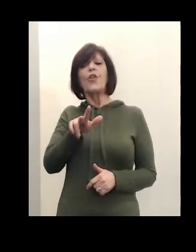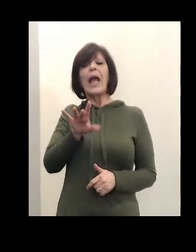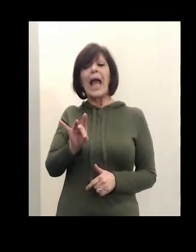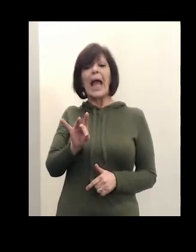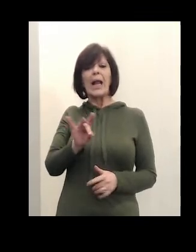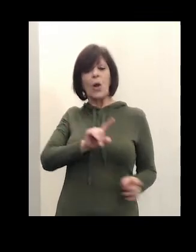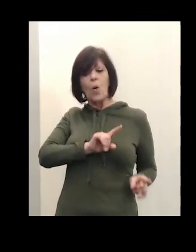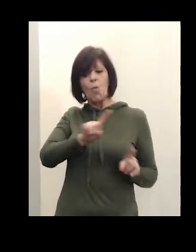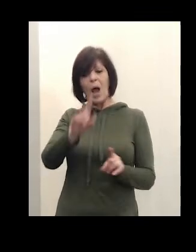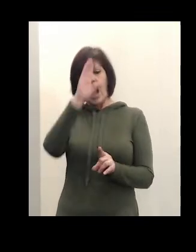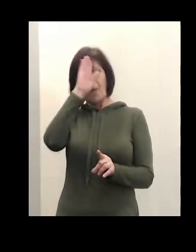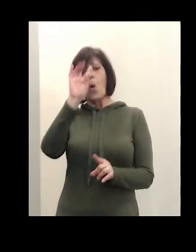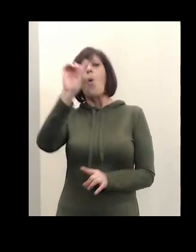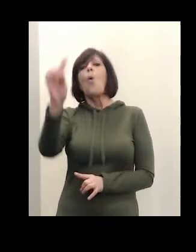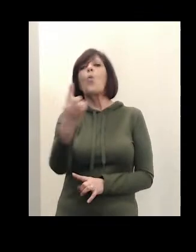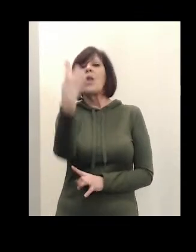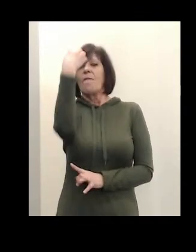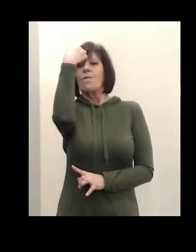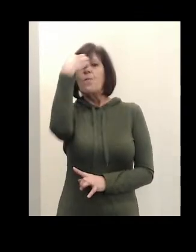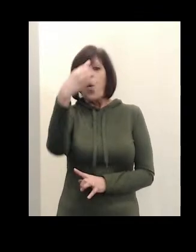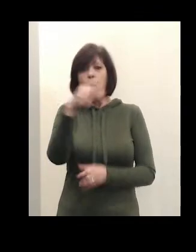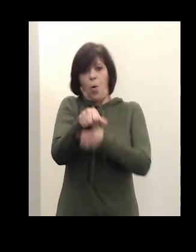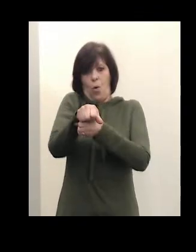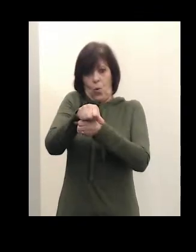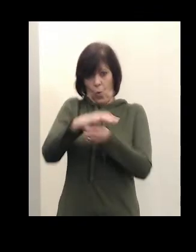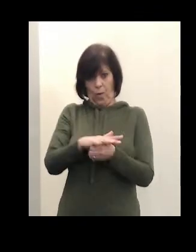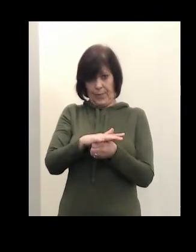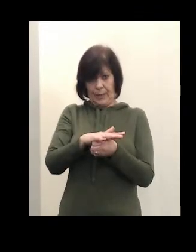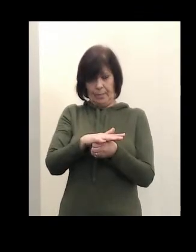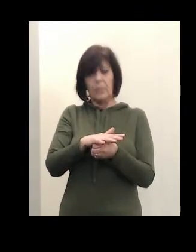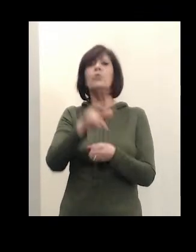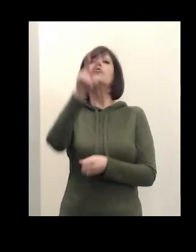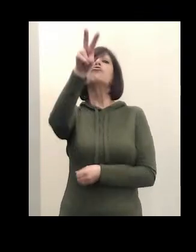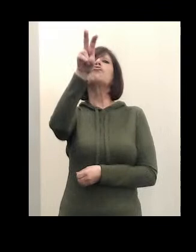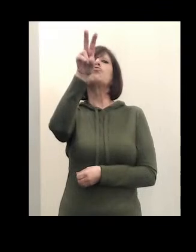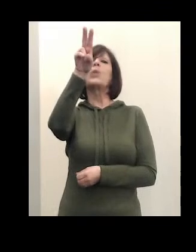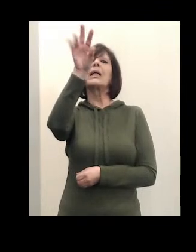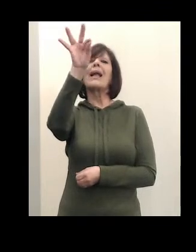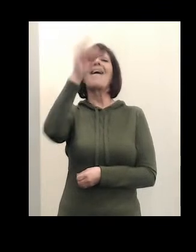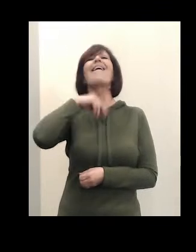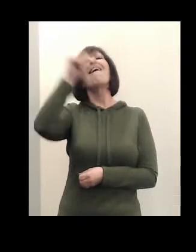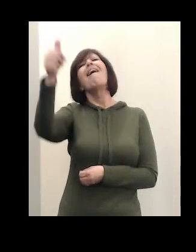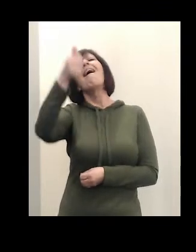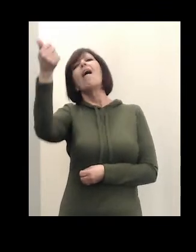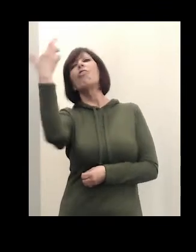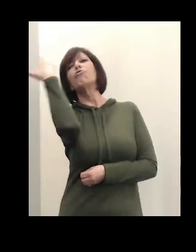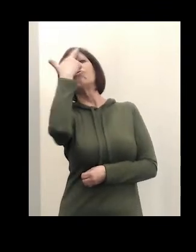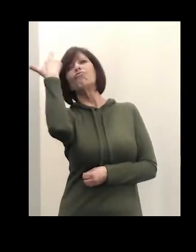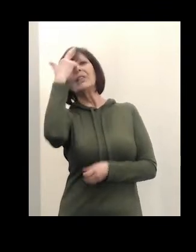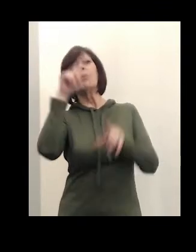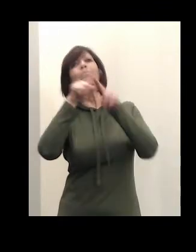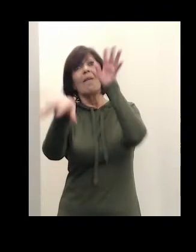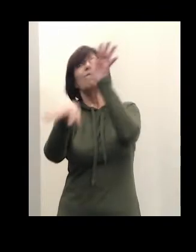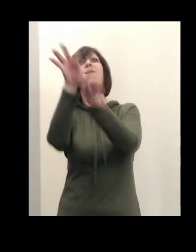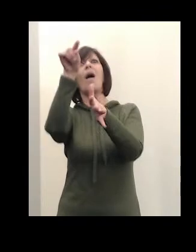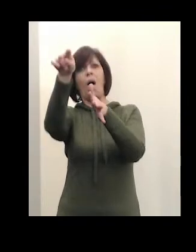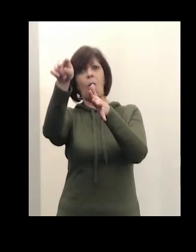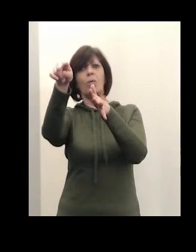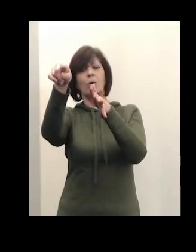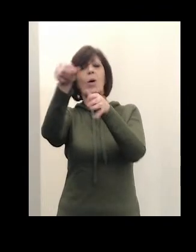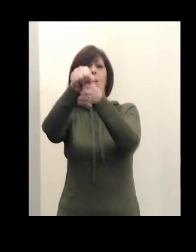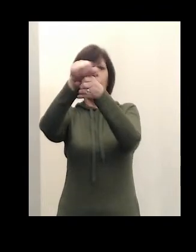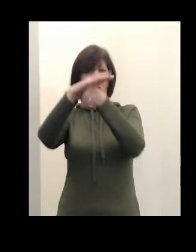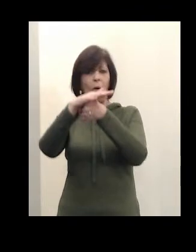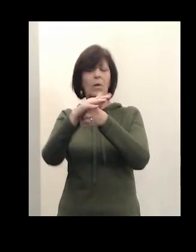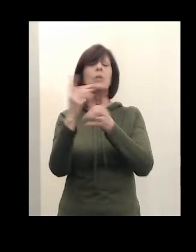admitted for COVID, with COVID, and 229 were admitted for something else. So what we're seeing